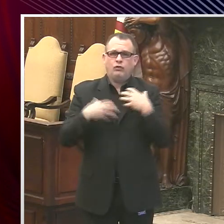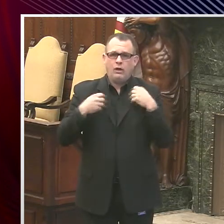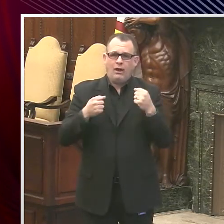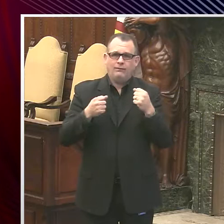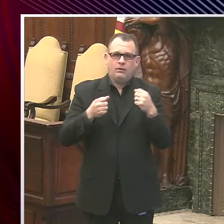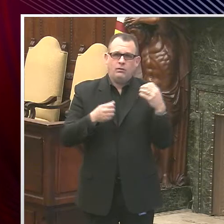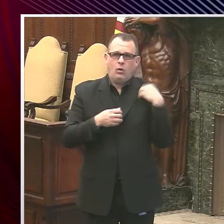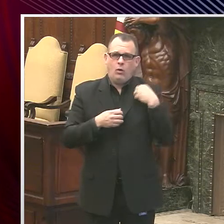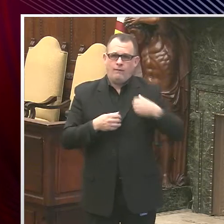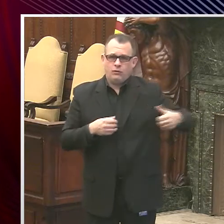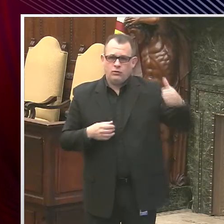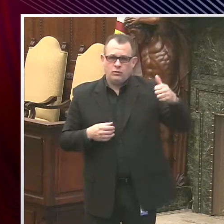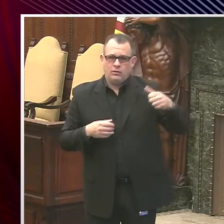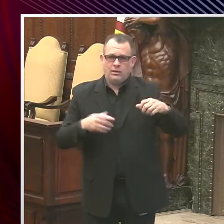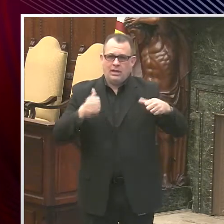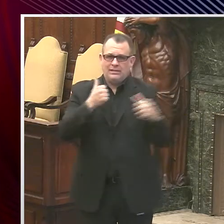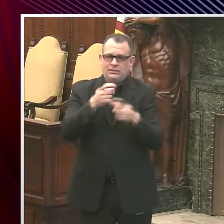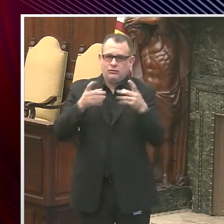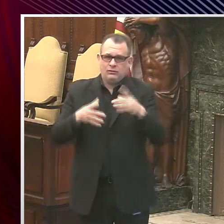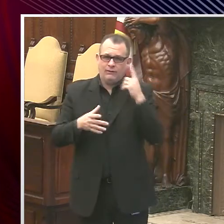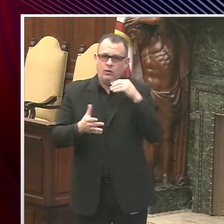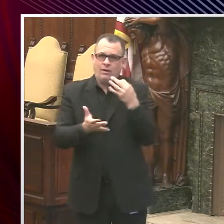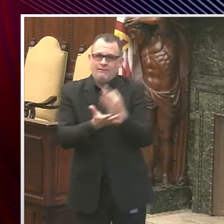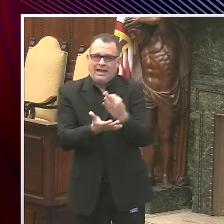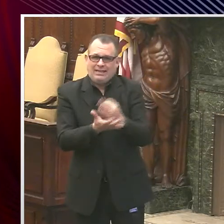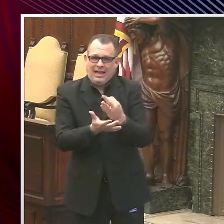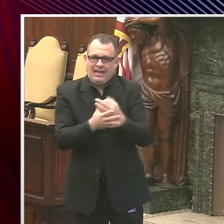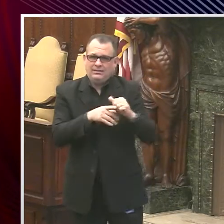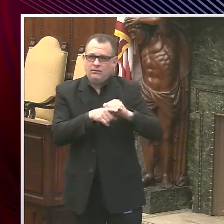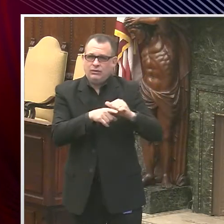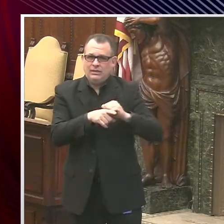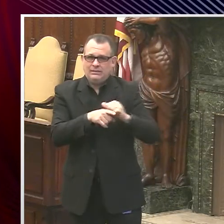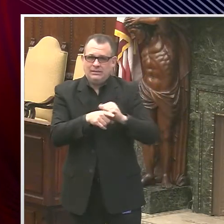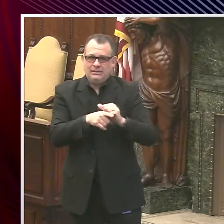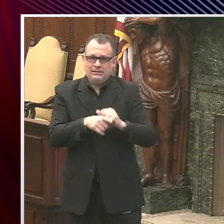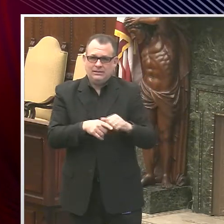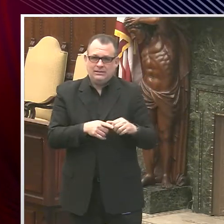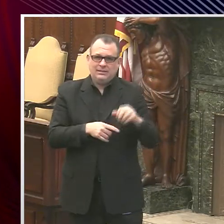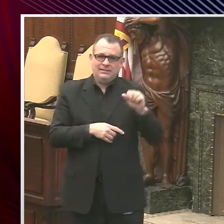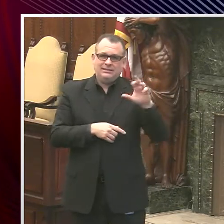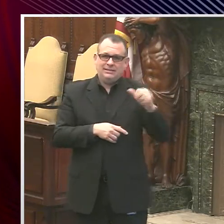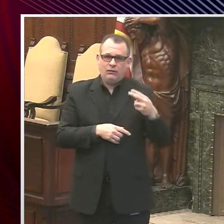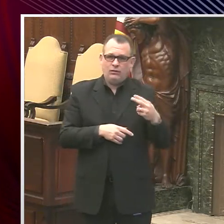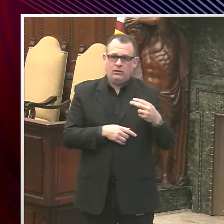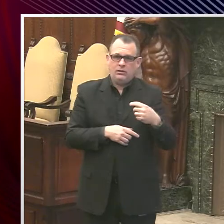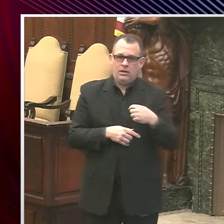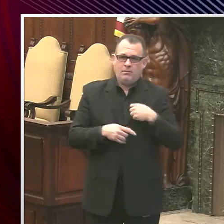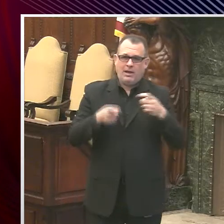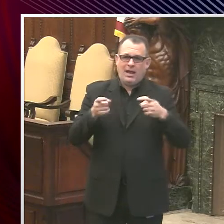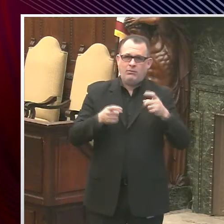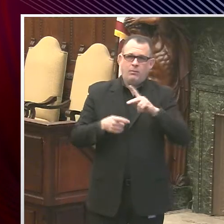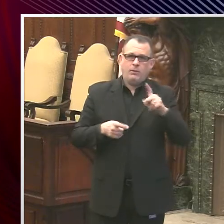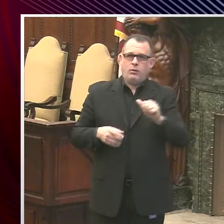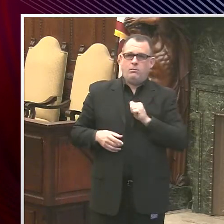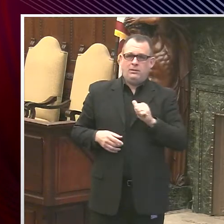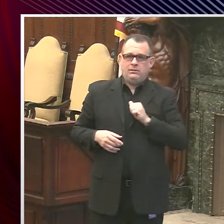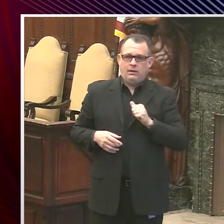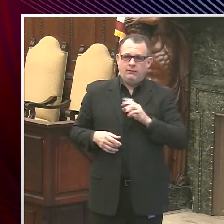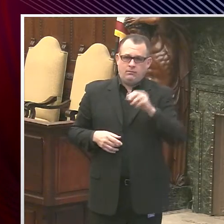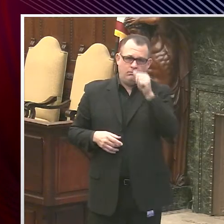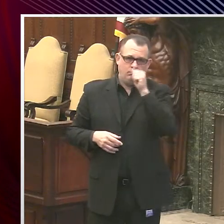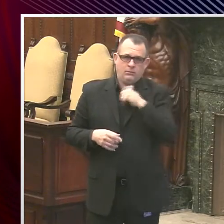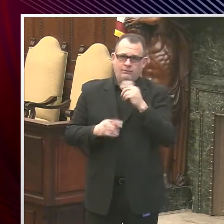for Policy and Practice. And Sarah, I'm going to handle the PowerPoint, so bear with me for 1